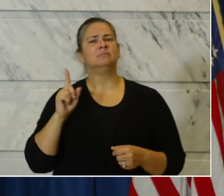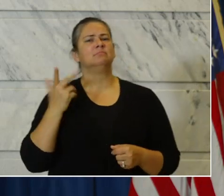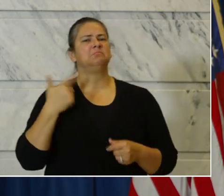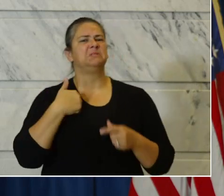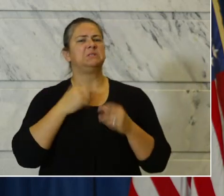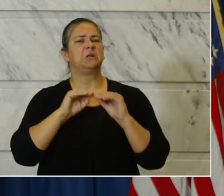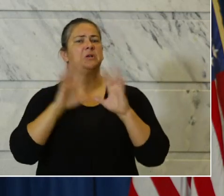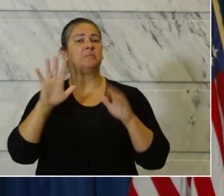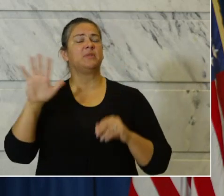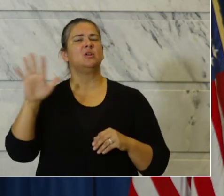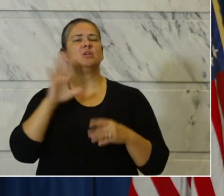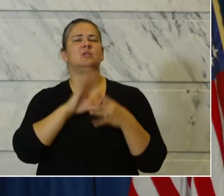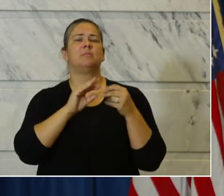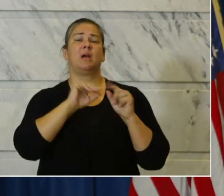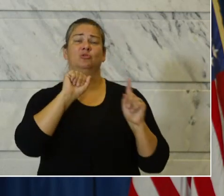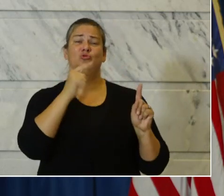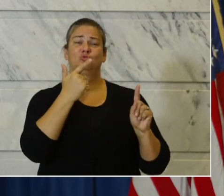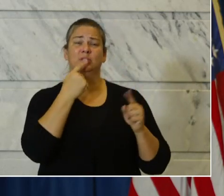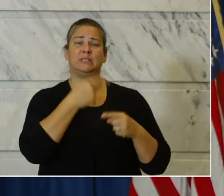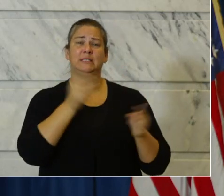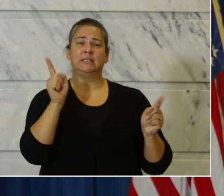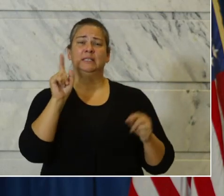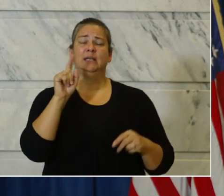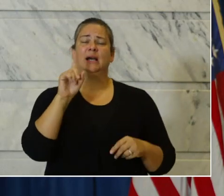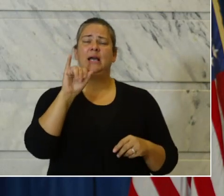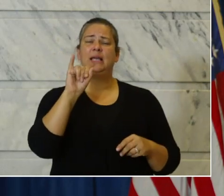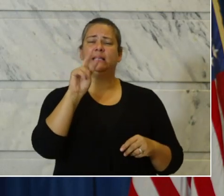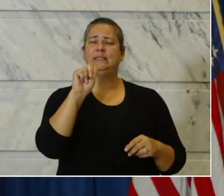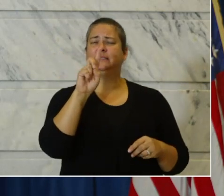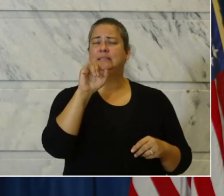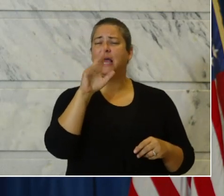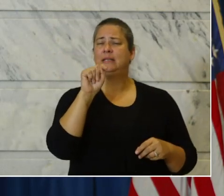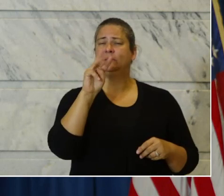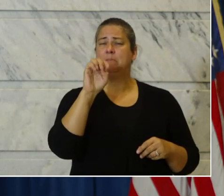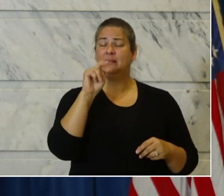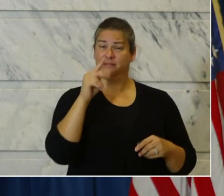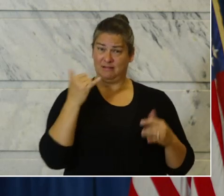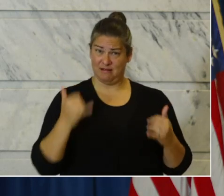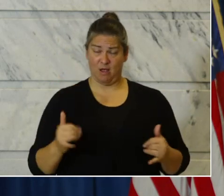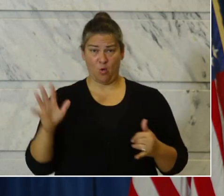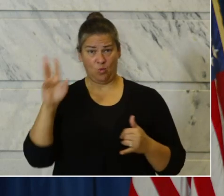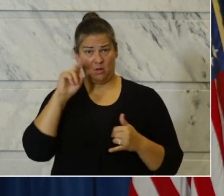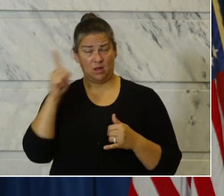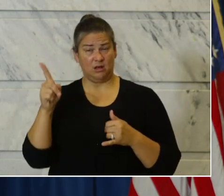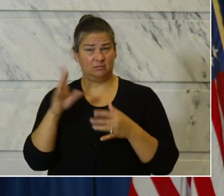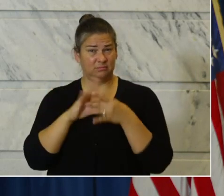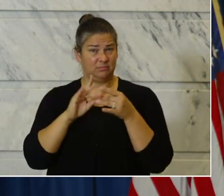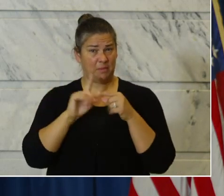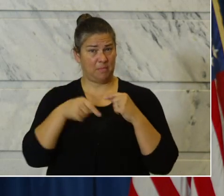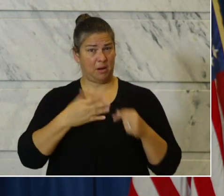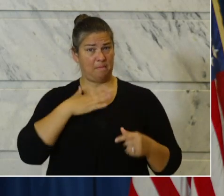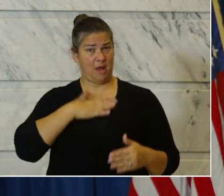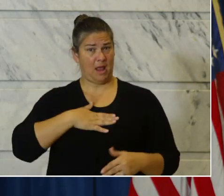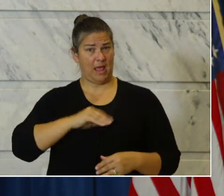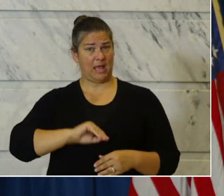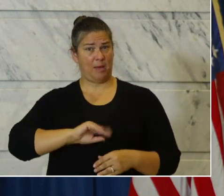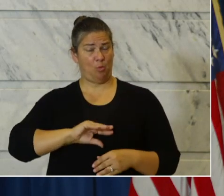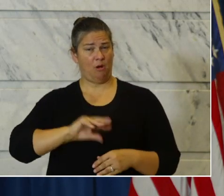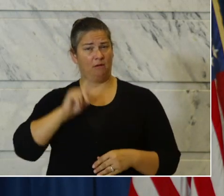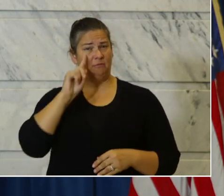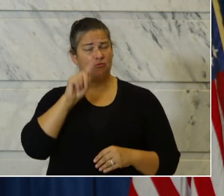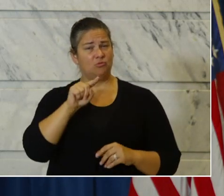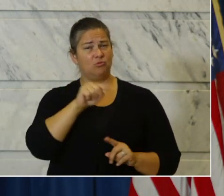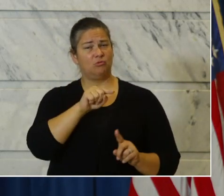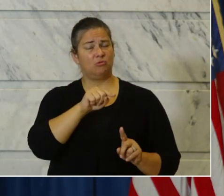indictments yesterday, is it any more impetus for KSP and body cameras? I mean, that's a question we